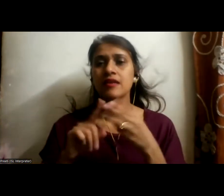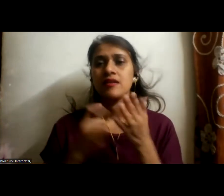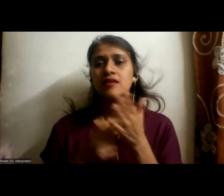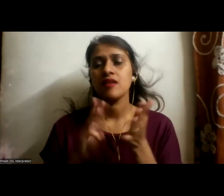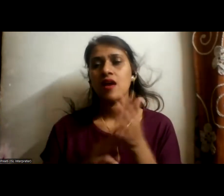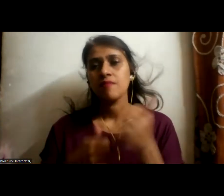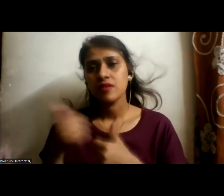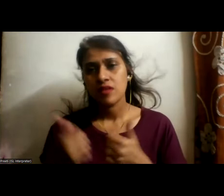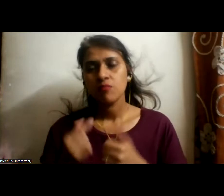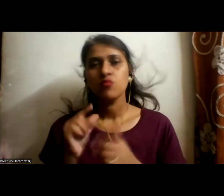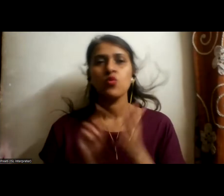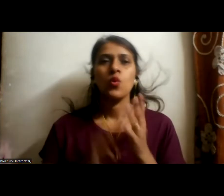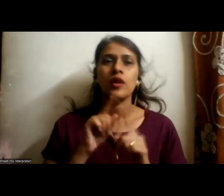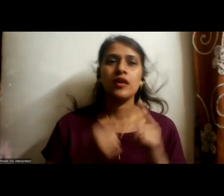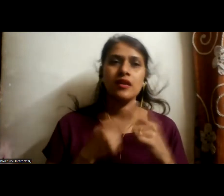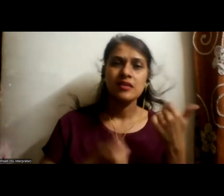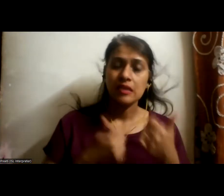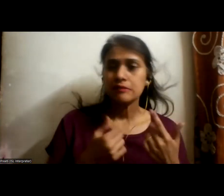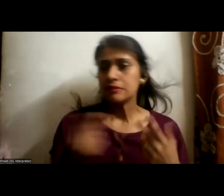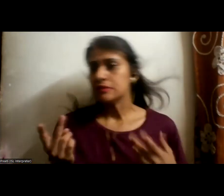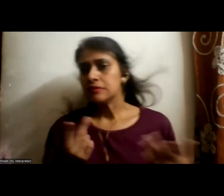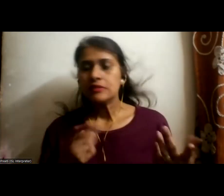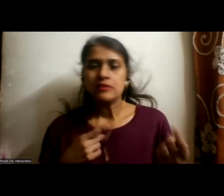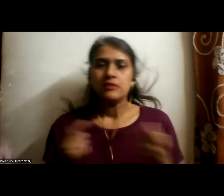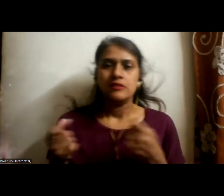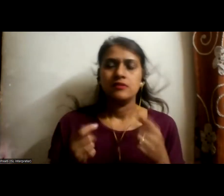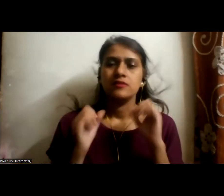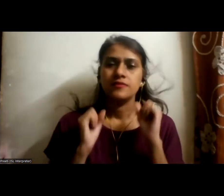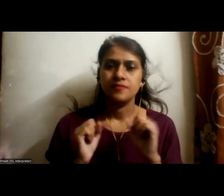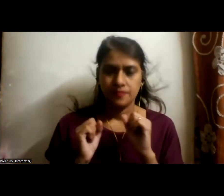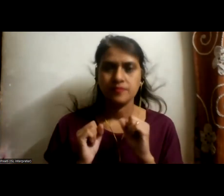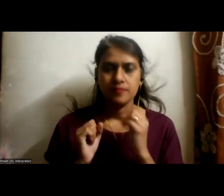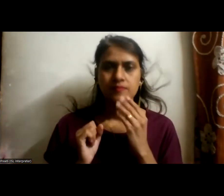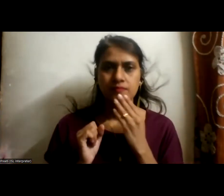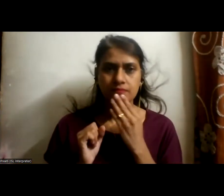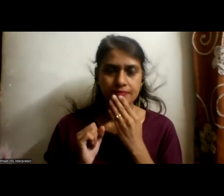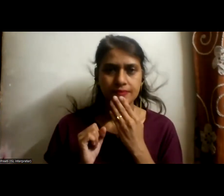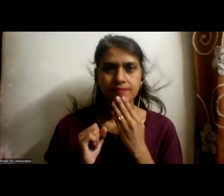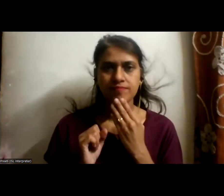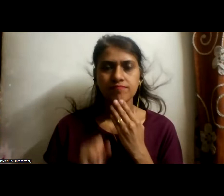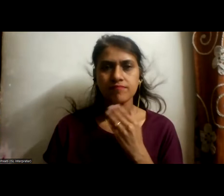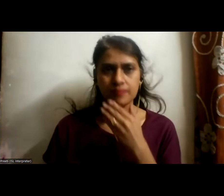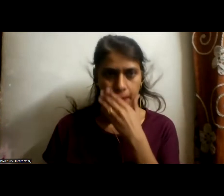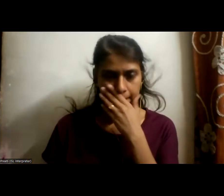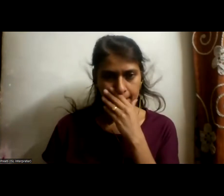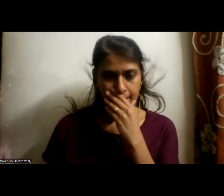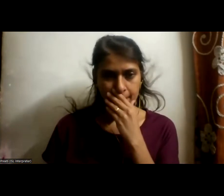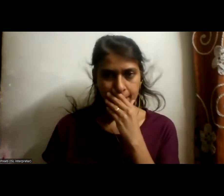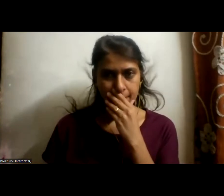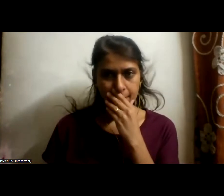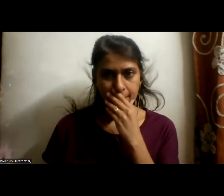test and something. So it's very difficult for me to you can say to do the things. And I'm